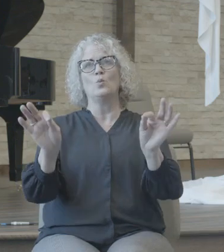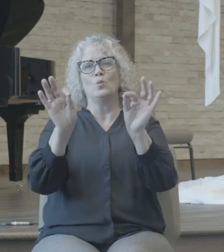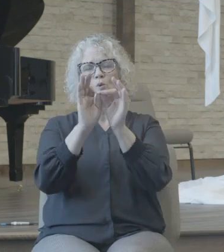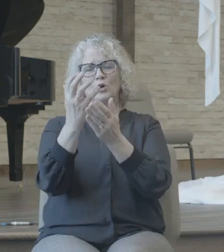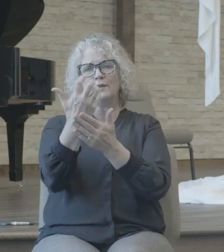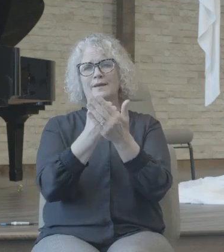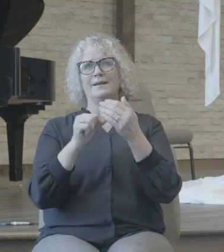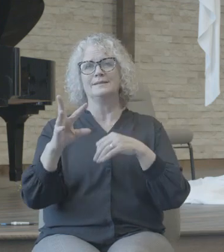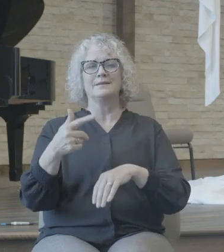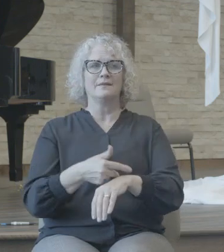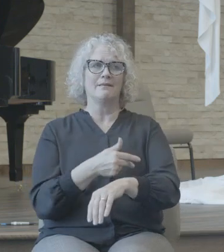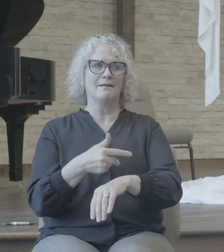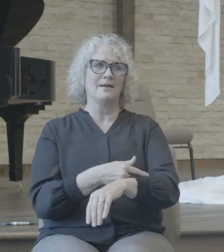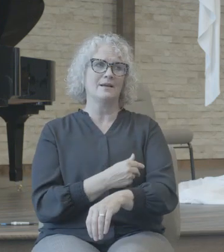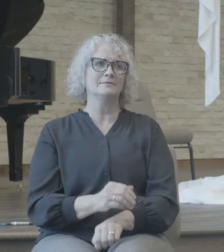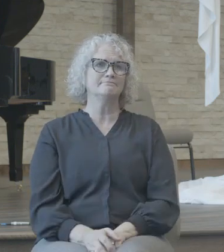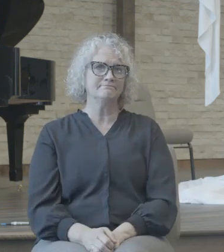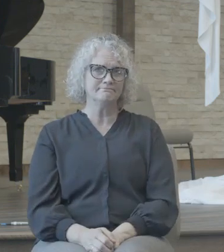Lamb.